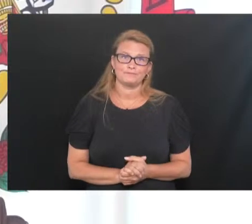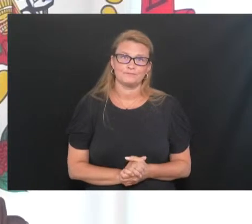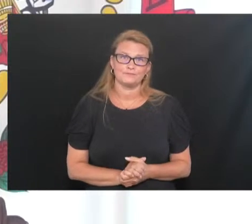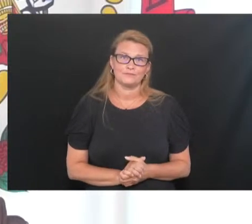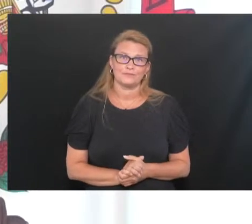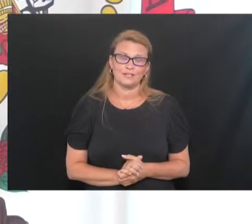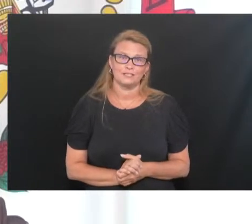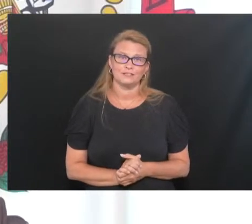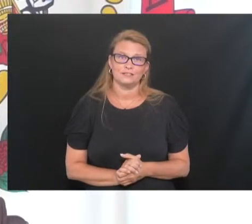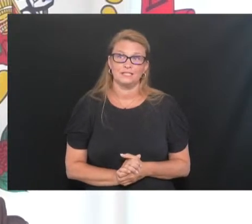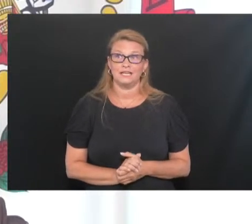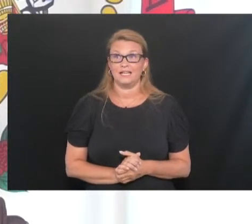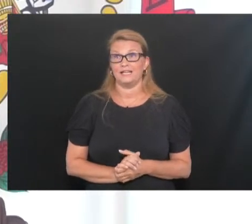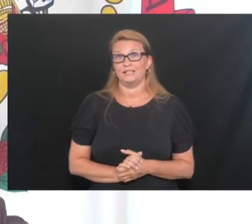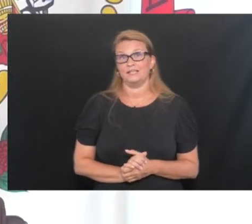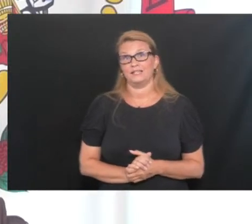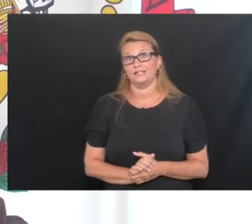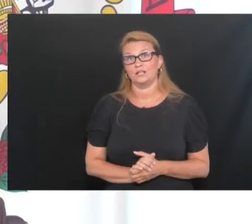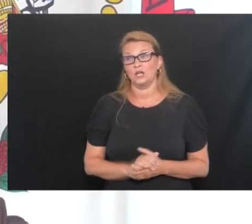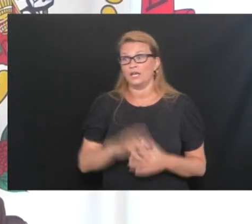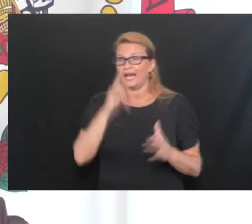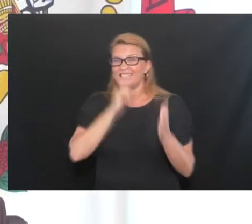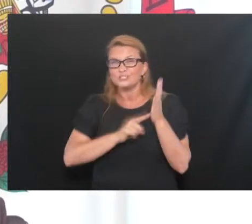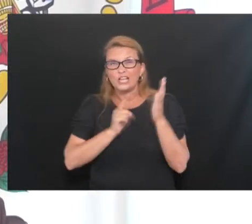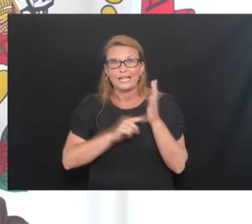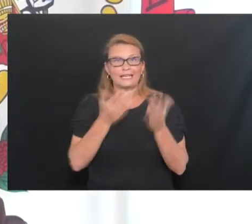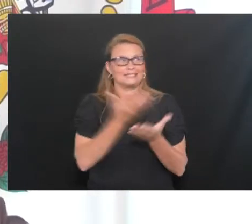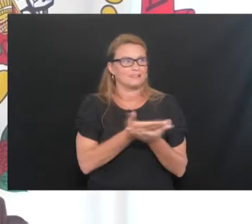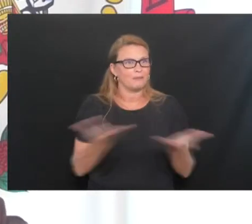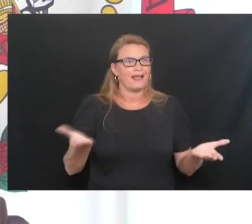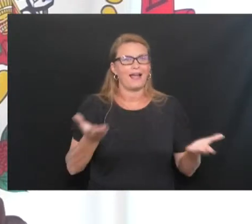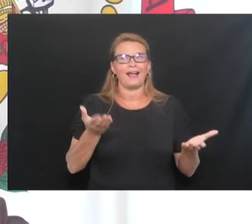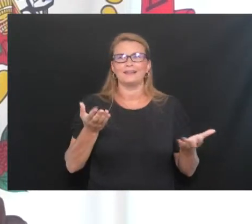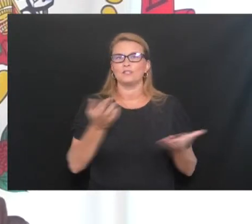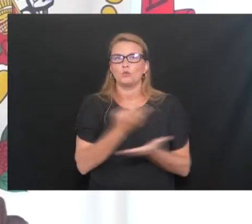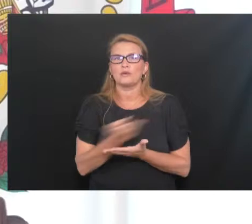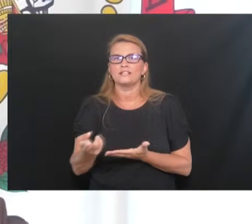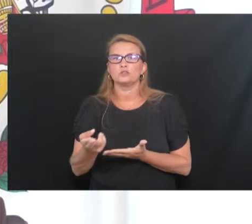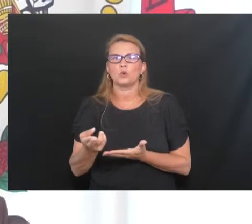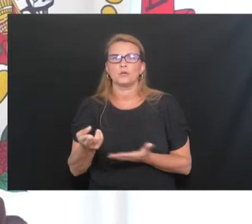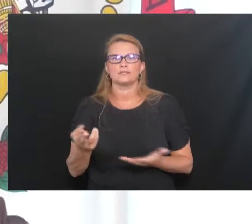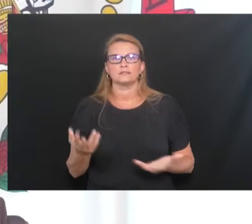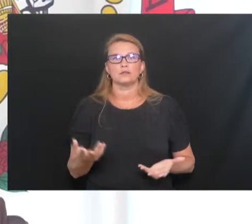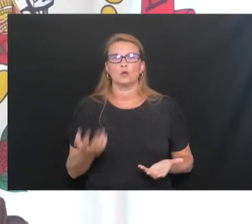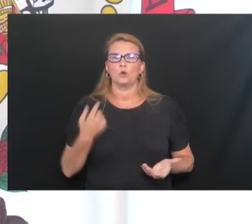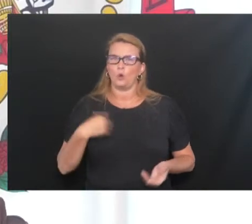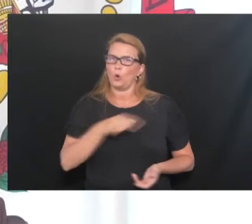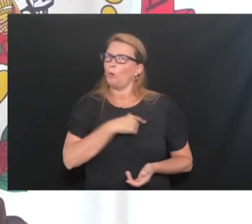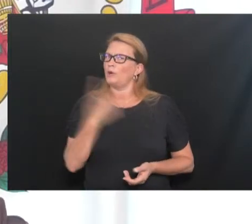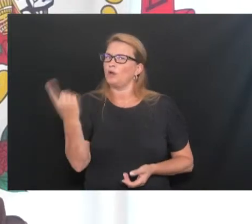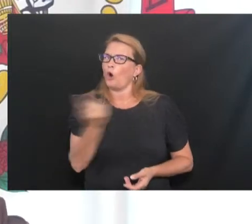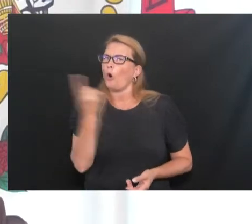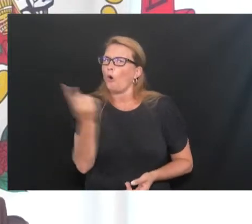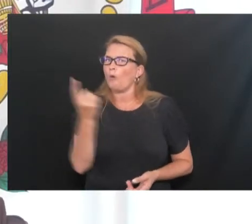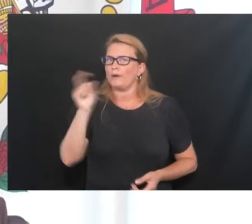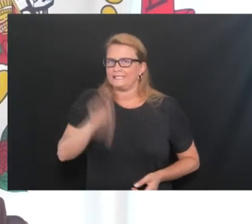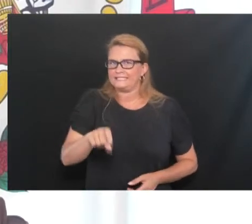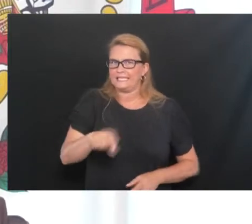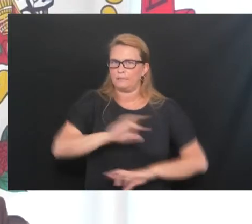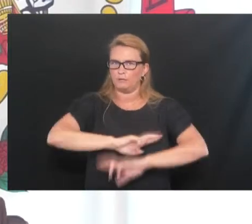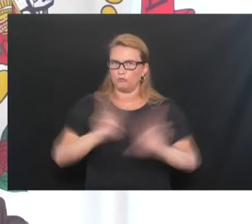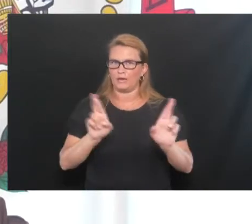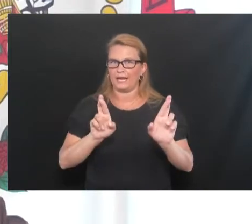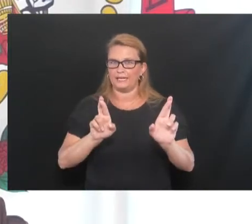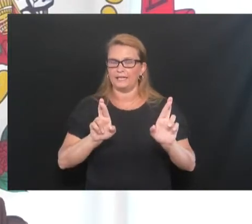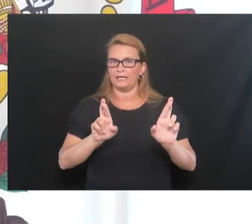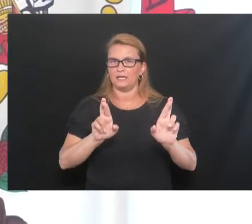the standpoint of the assessment of the supplies and everything we got, we would be dumb bunnies if we didn't. We constantly do it, but